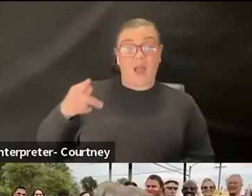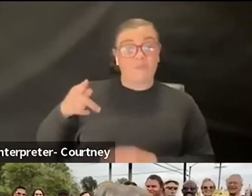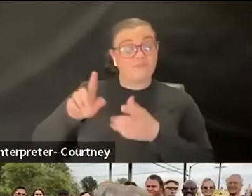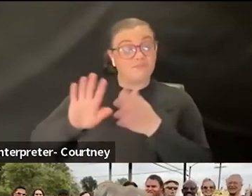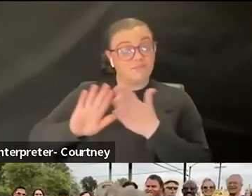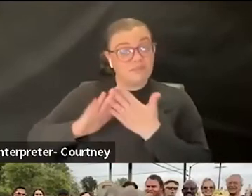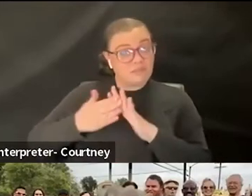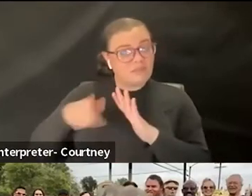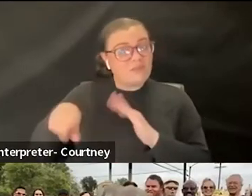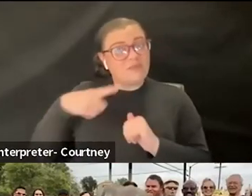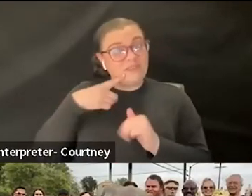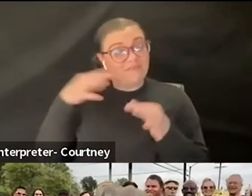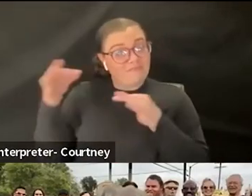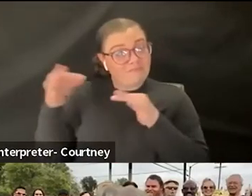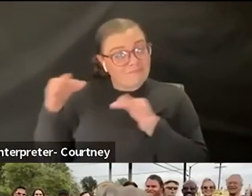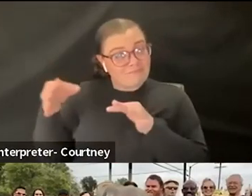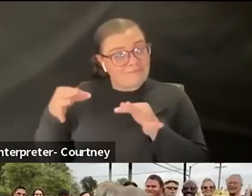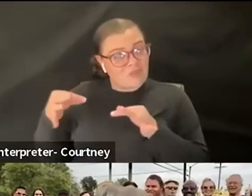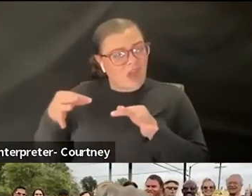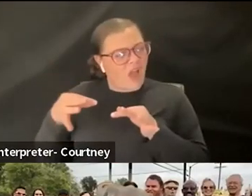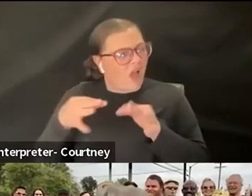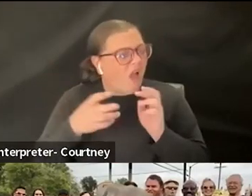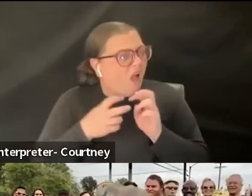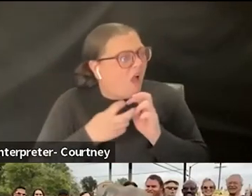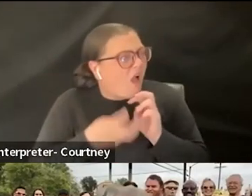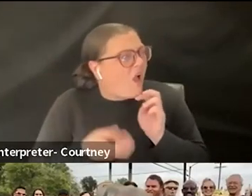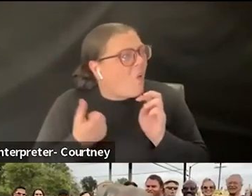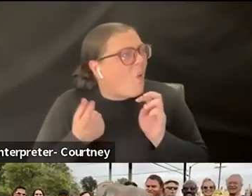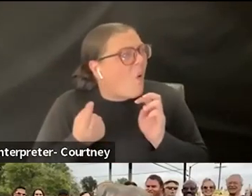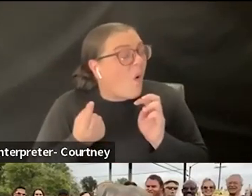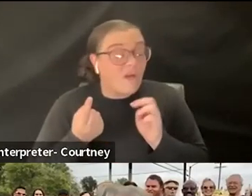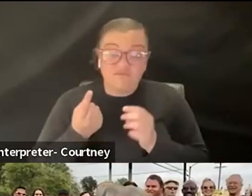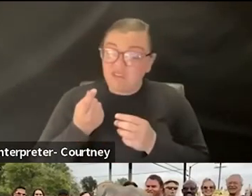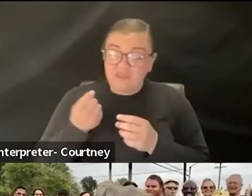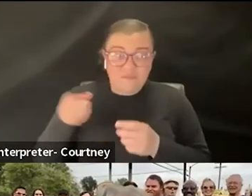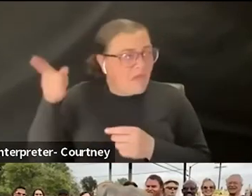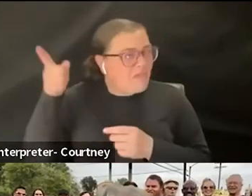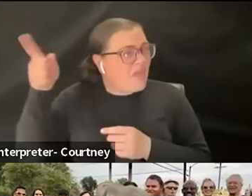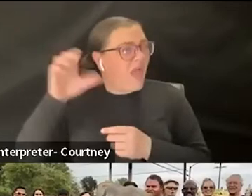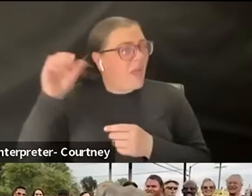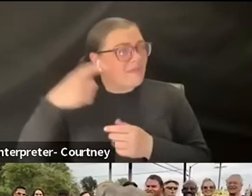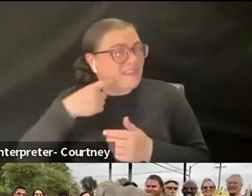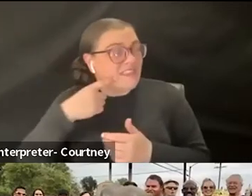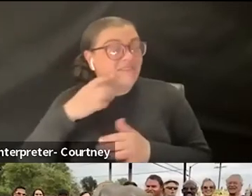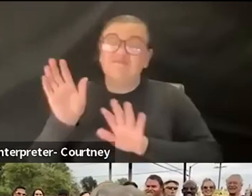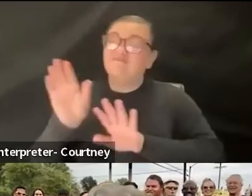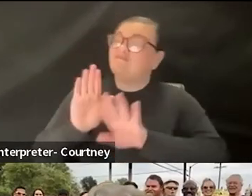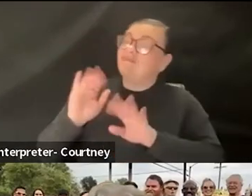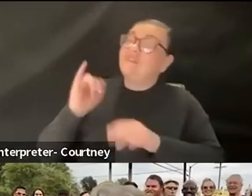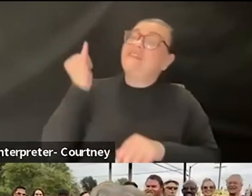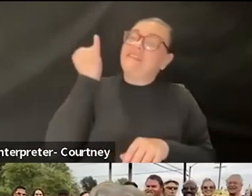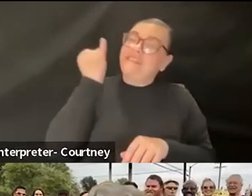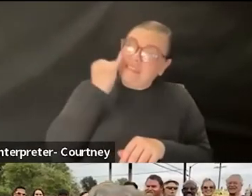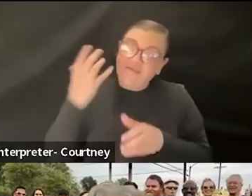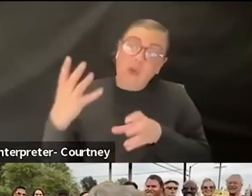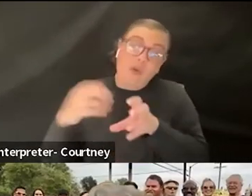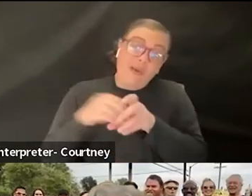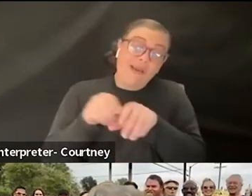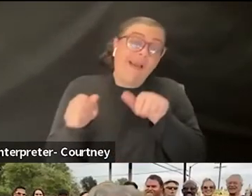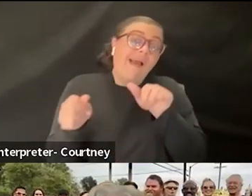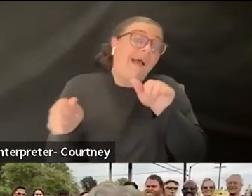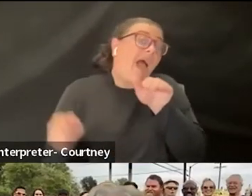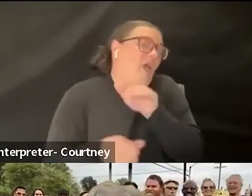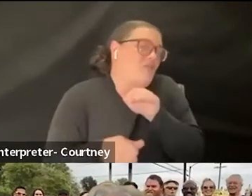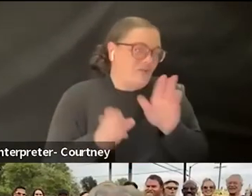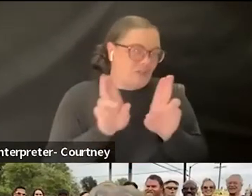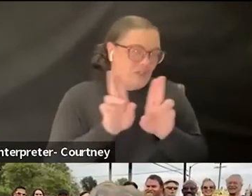is the power that you actually can wield if you come under this safety, under this umbrella of safety, as far as